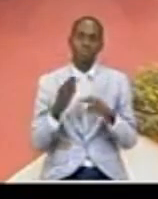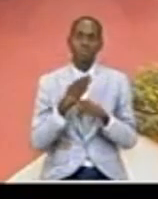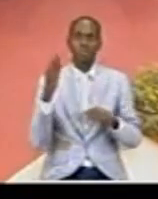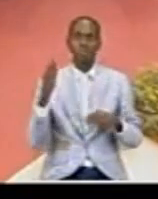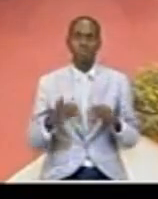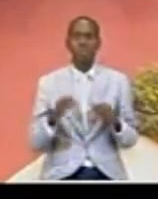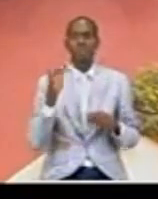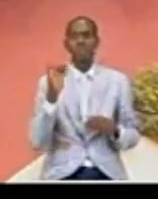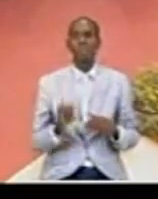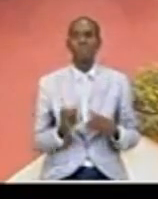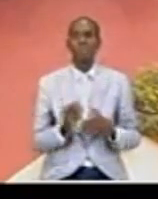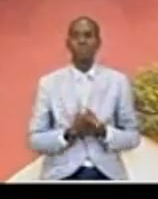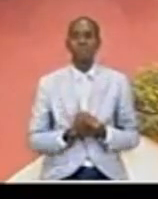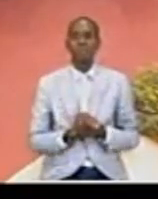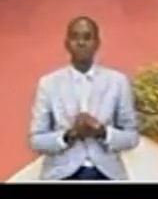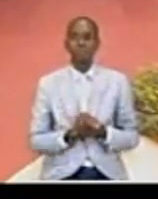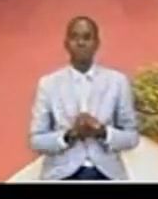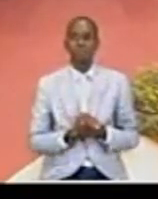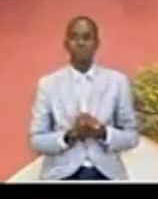indeed.